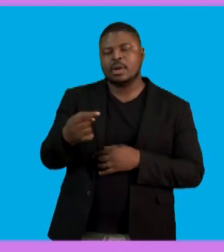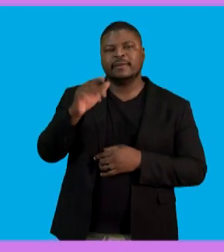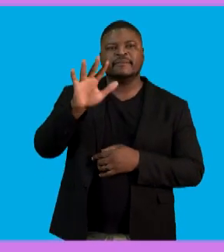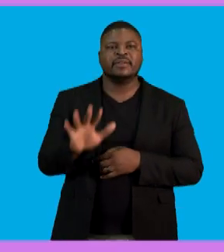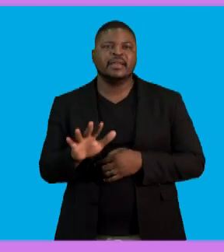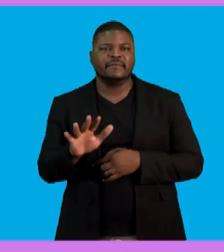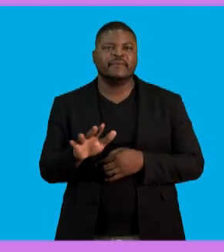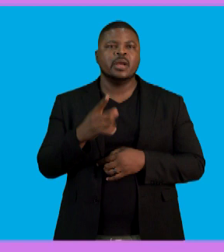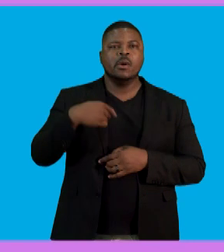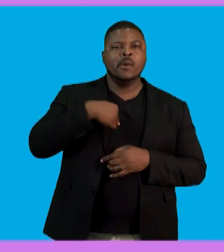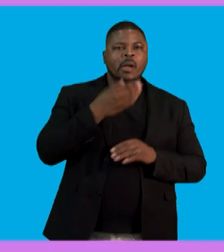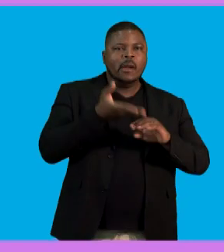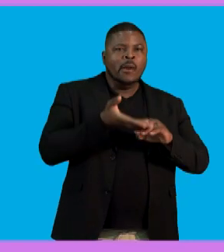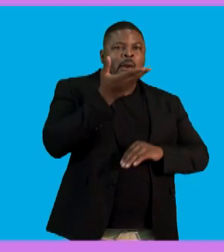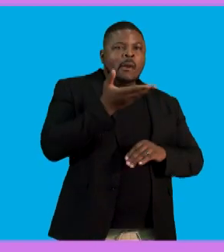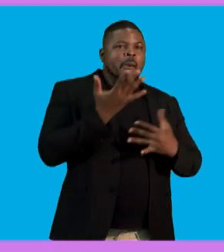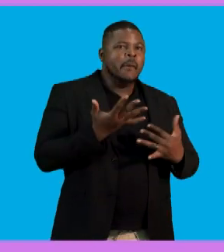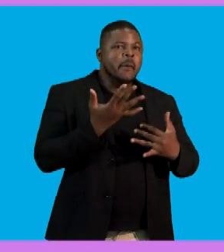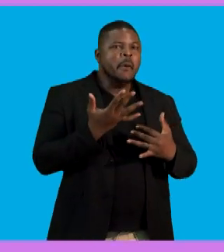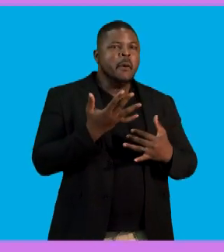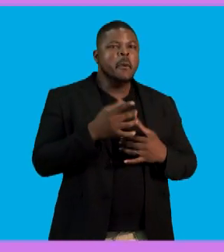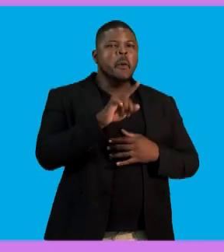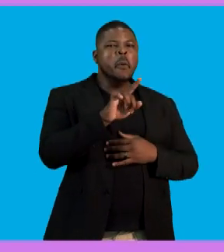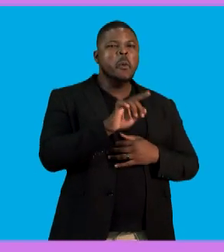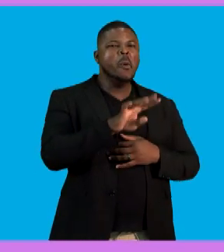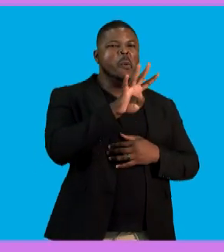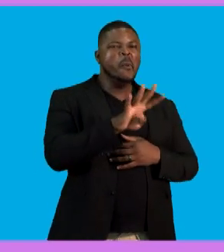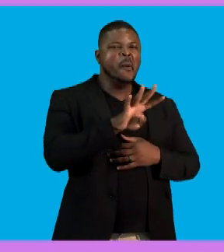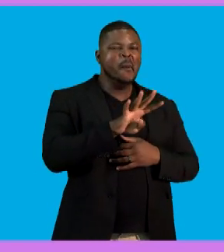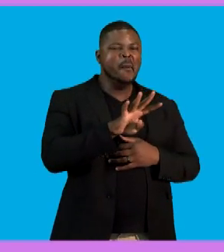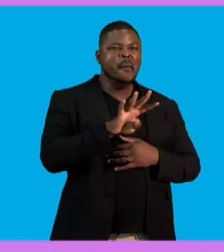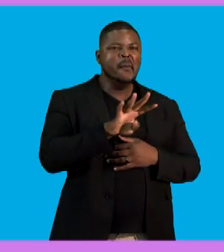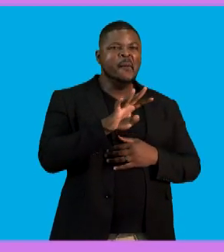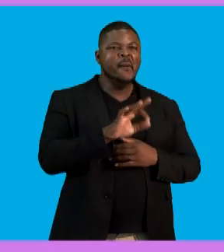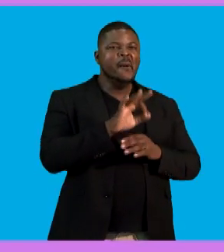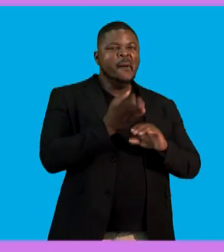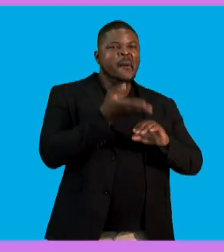312.5. So it means we increased 4 by